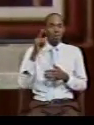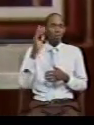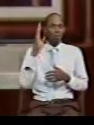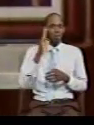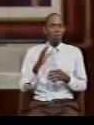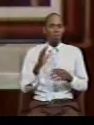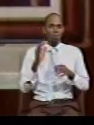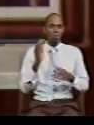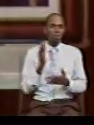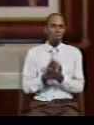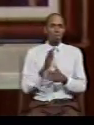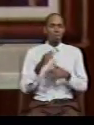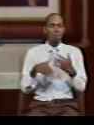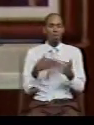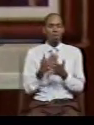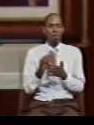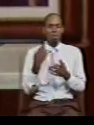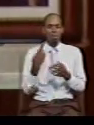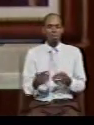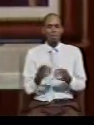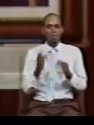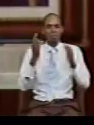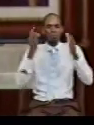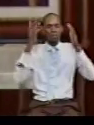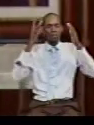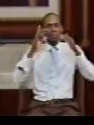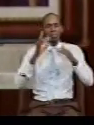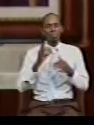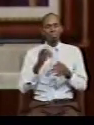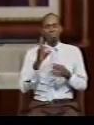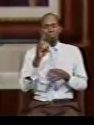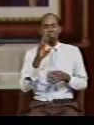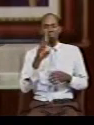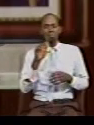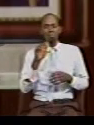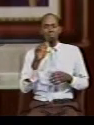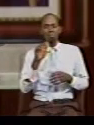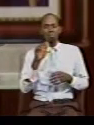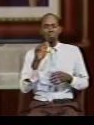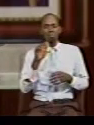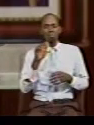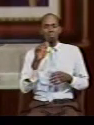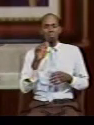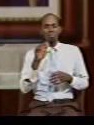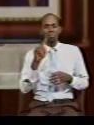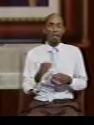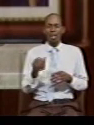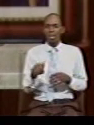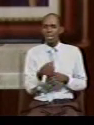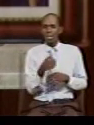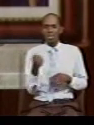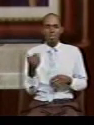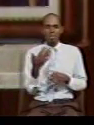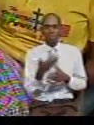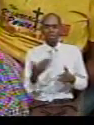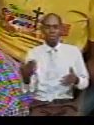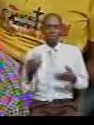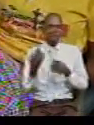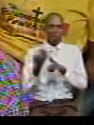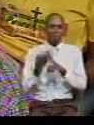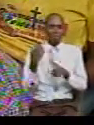wicked. Any dart, any arrow of the paths of darkness, you will not